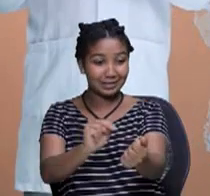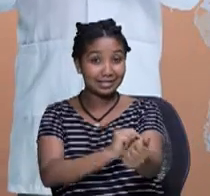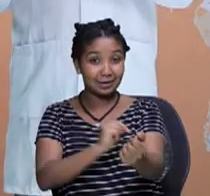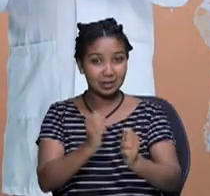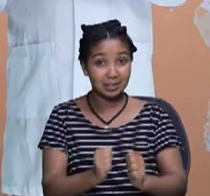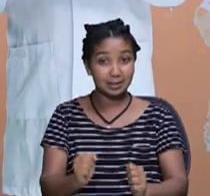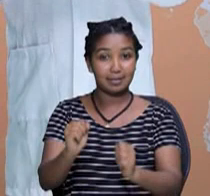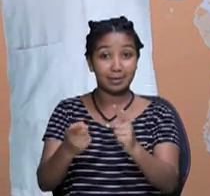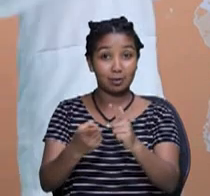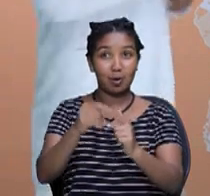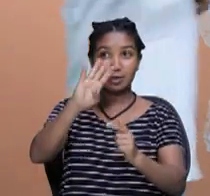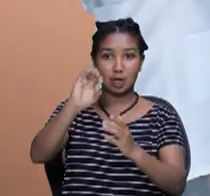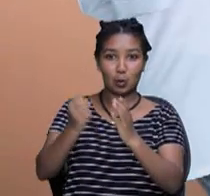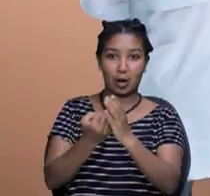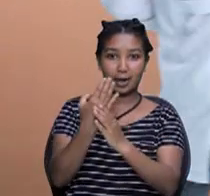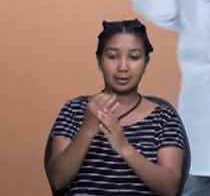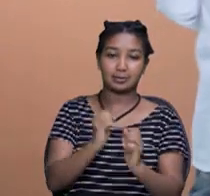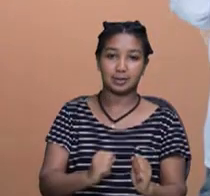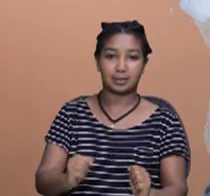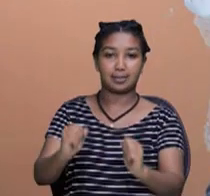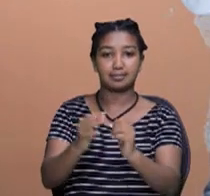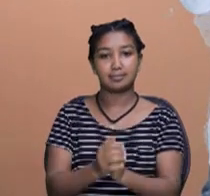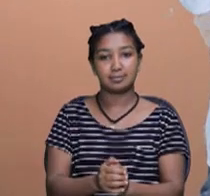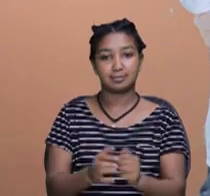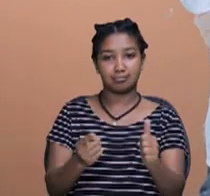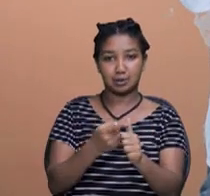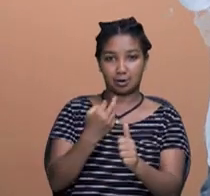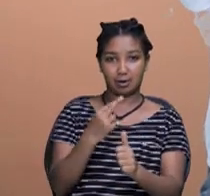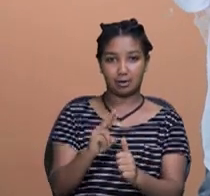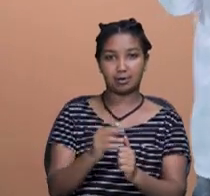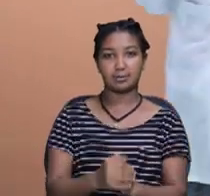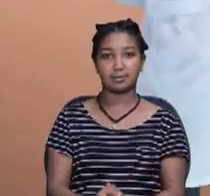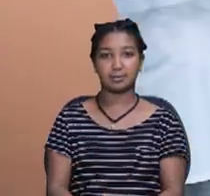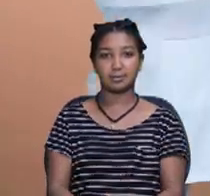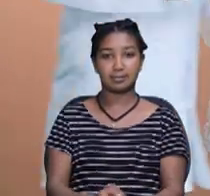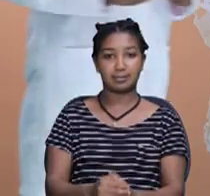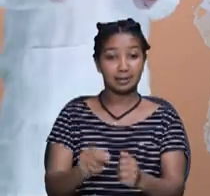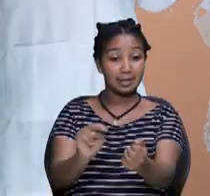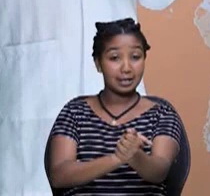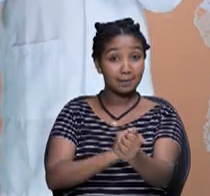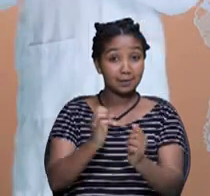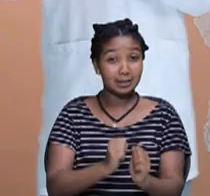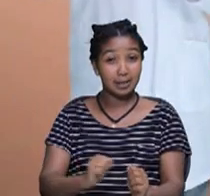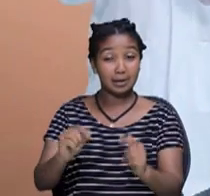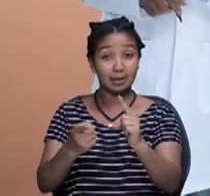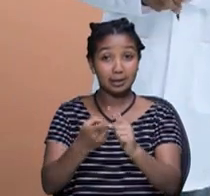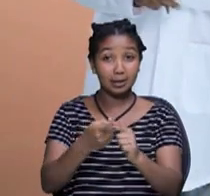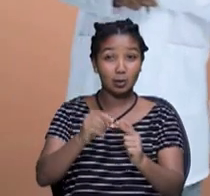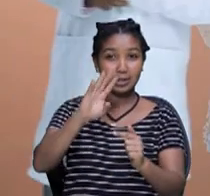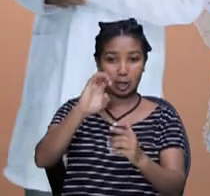nervous system and the endocrine system. These are the nervous system and the endocrine